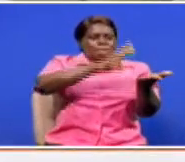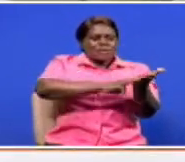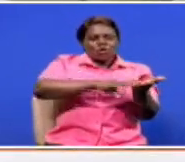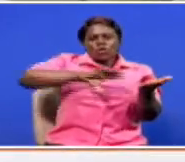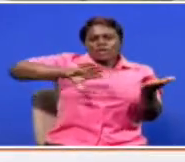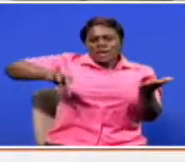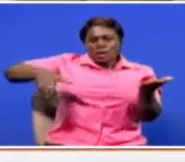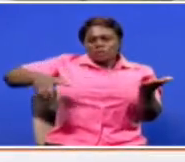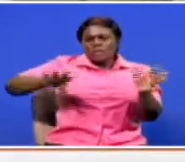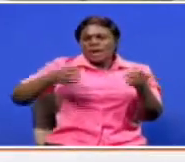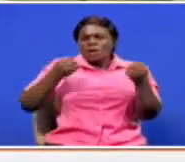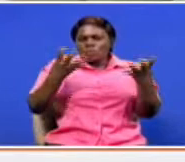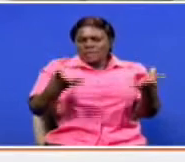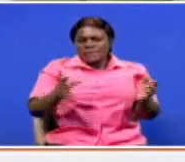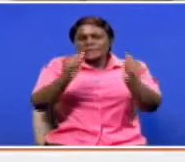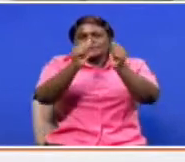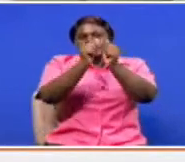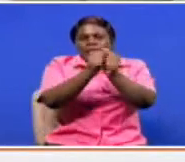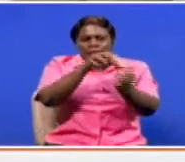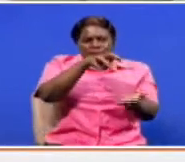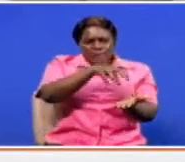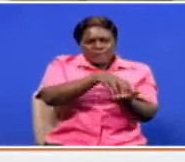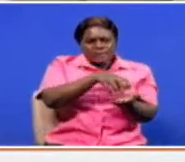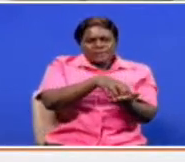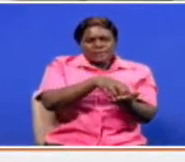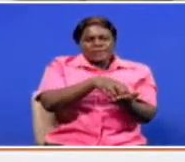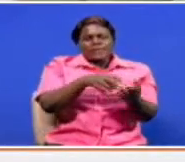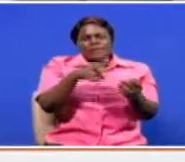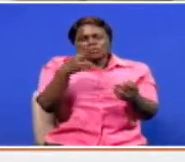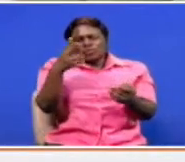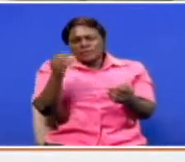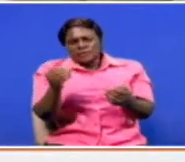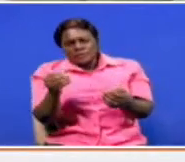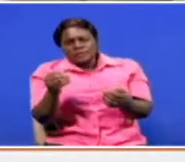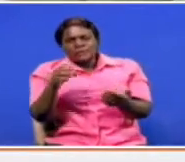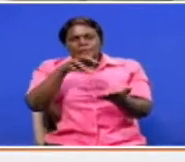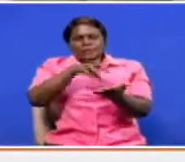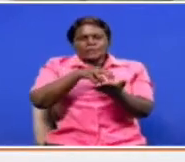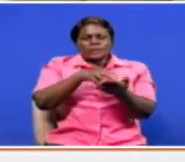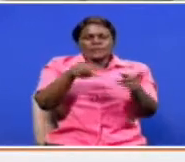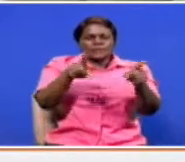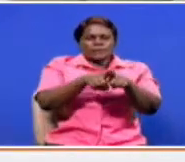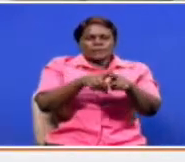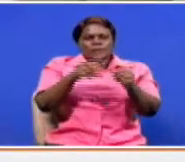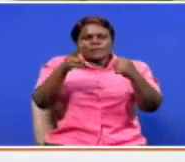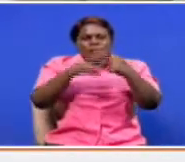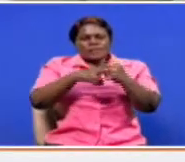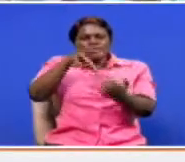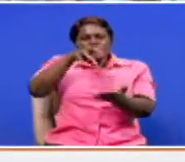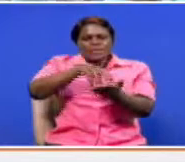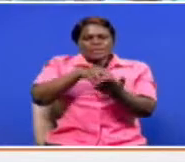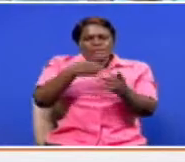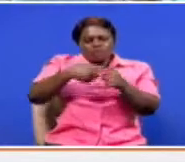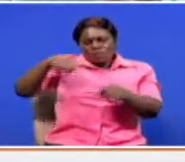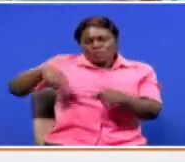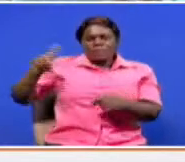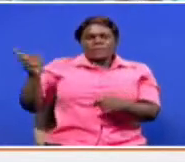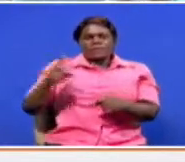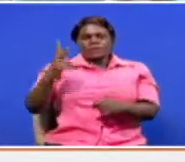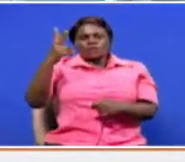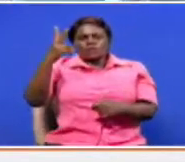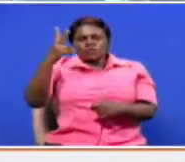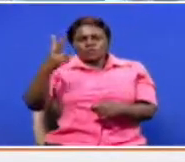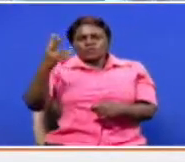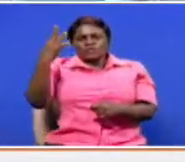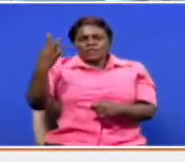about 10 cases, about 20 cases, and about 7 cases from Nairobi. As of